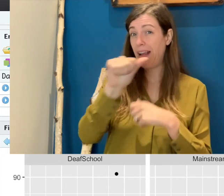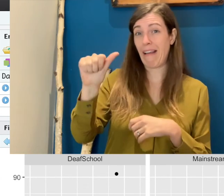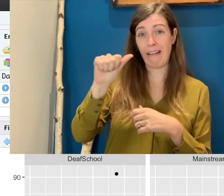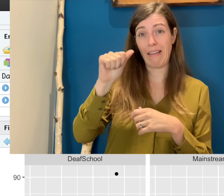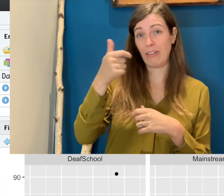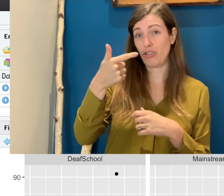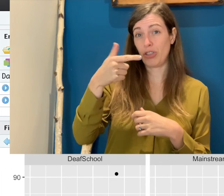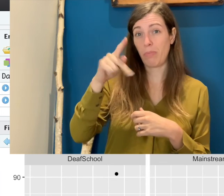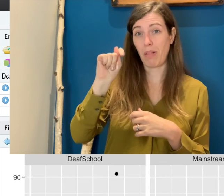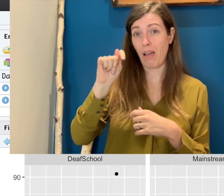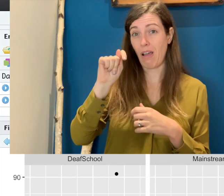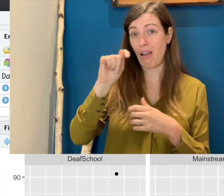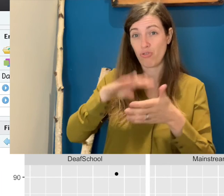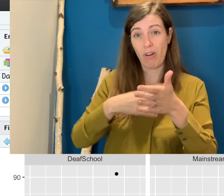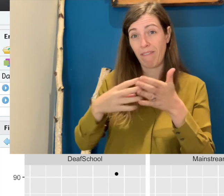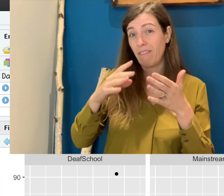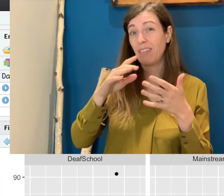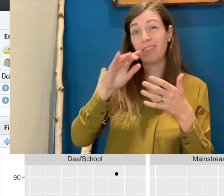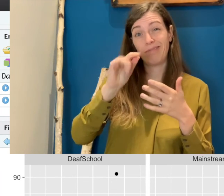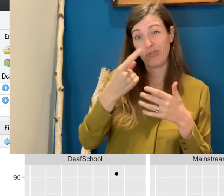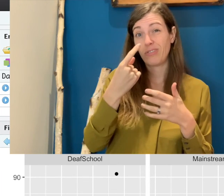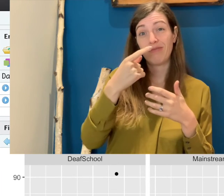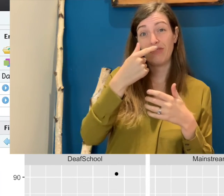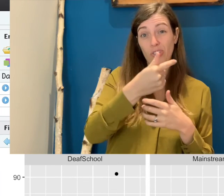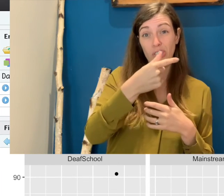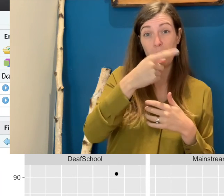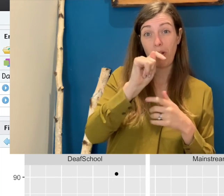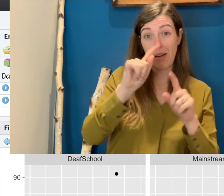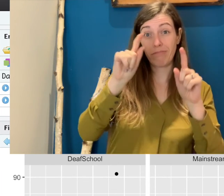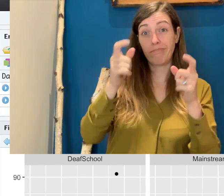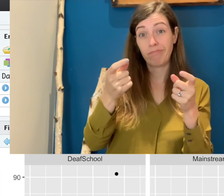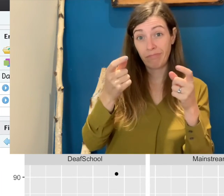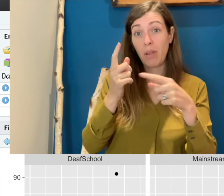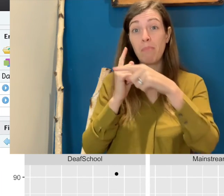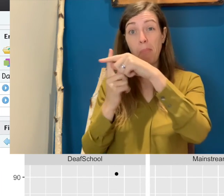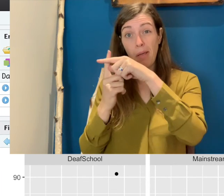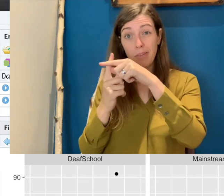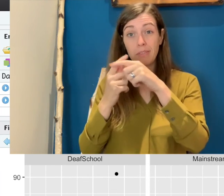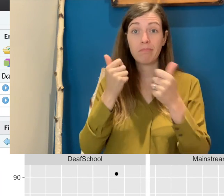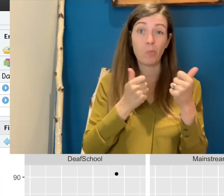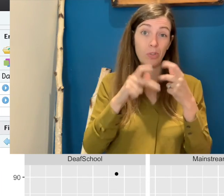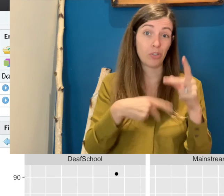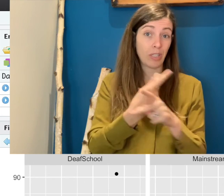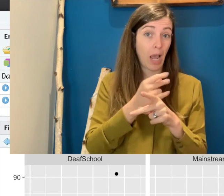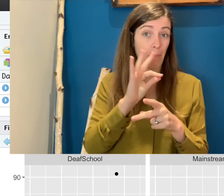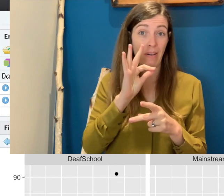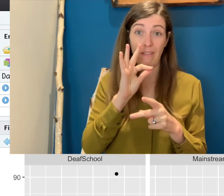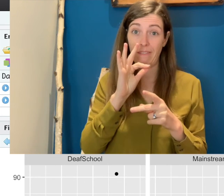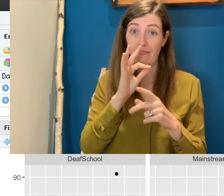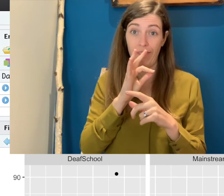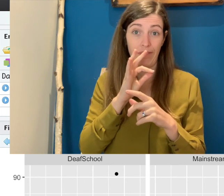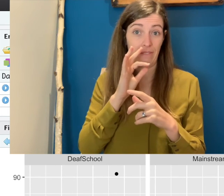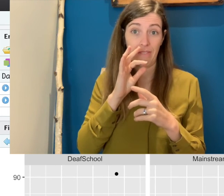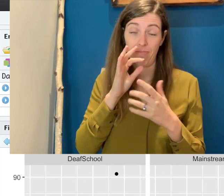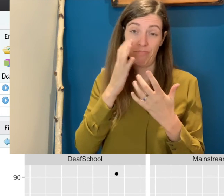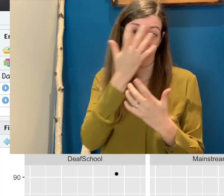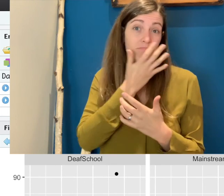But this is the basic structure of a ggplot graph, is just what I've shown you here.